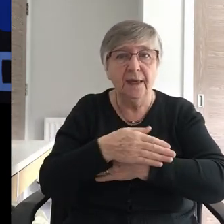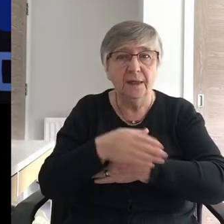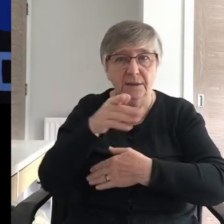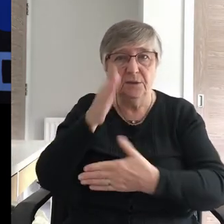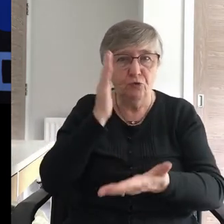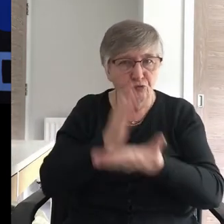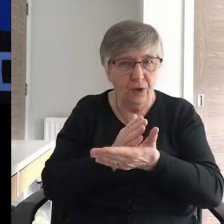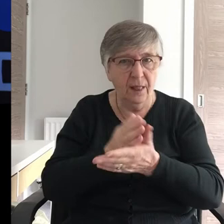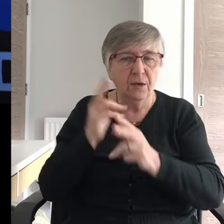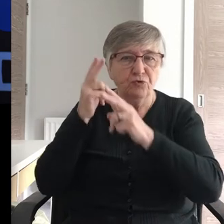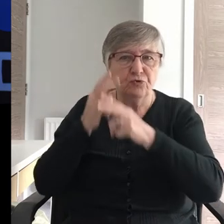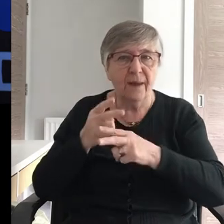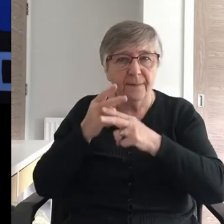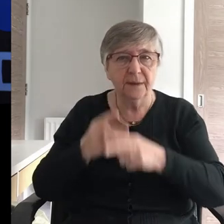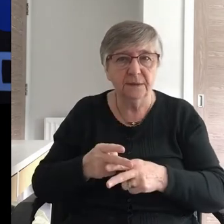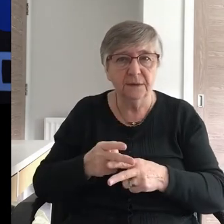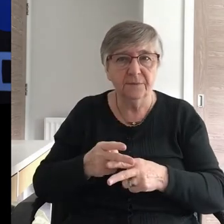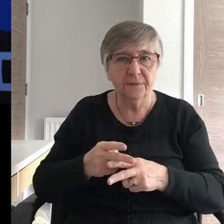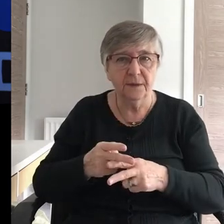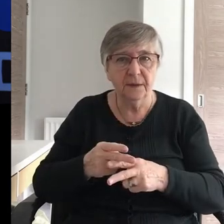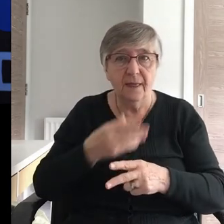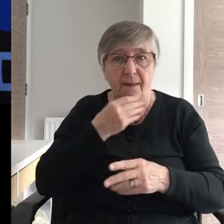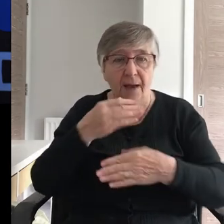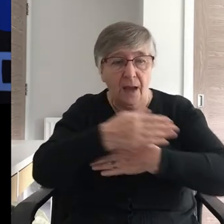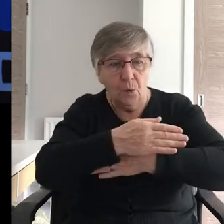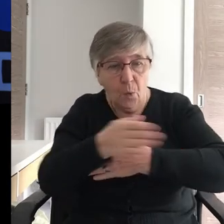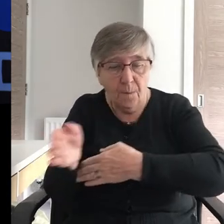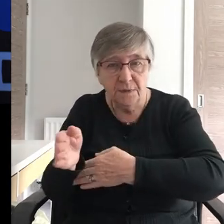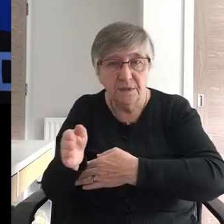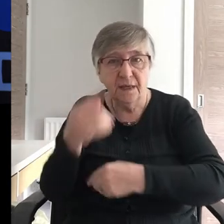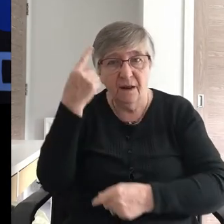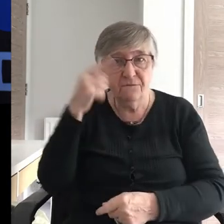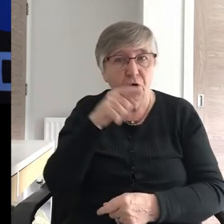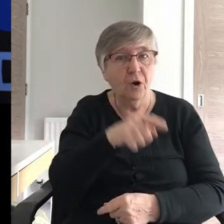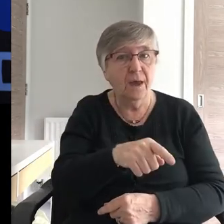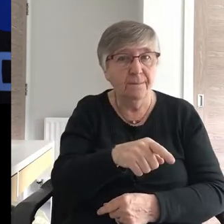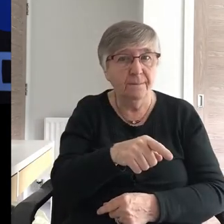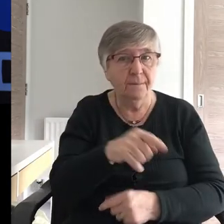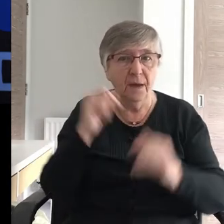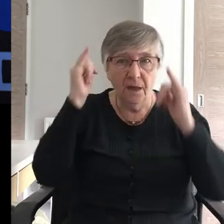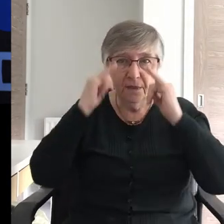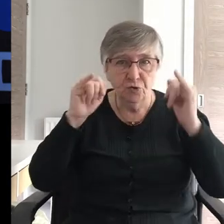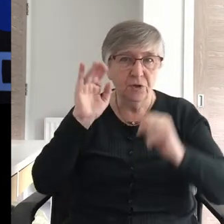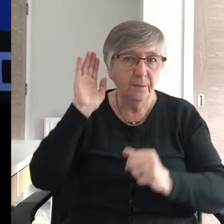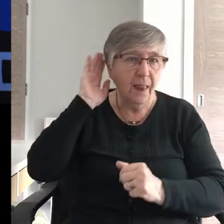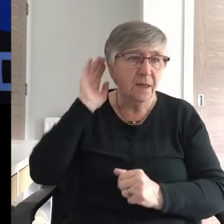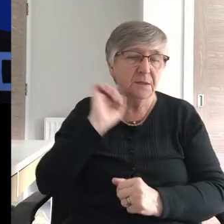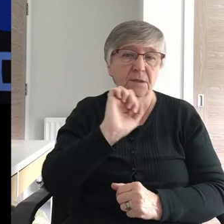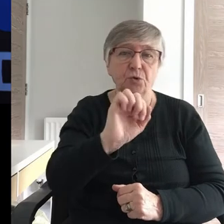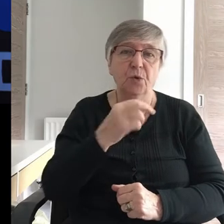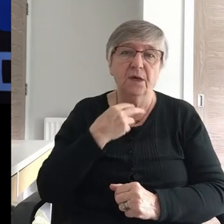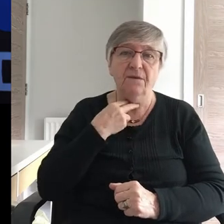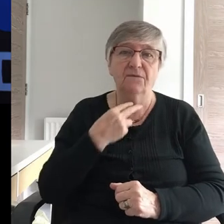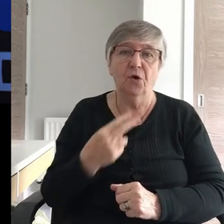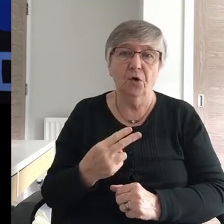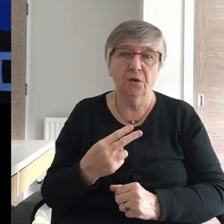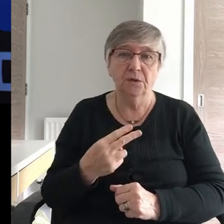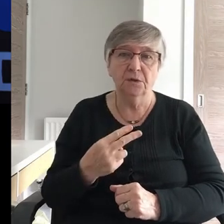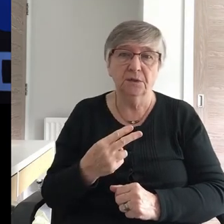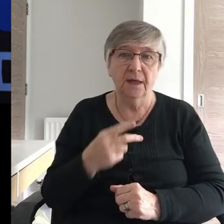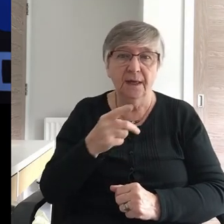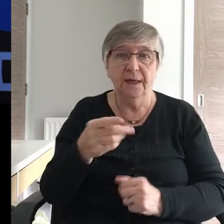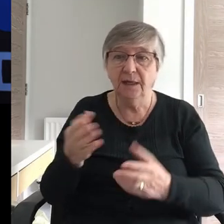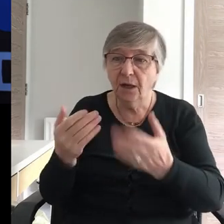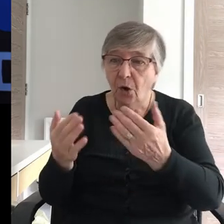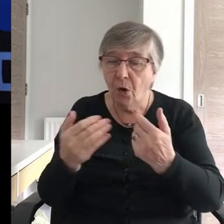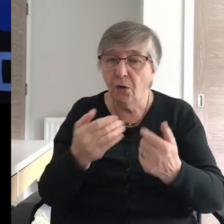shepherd of the sheep. The gatekeeper opens the gate for him, and the sheep listen to his voice. He calls